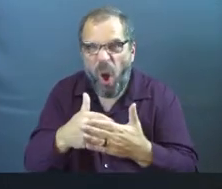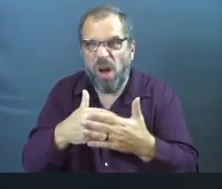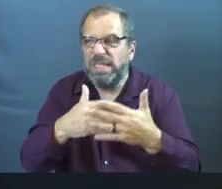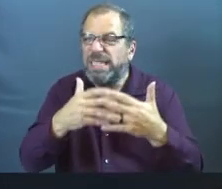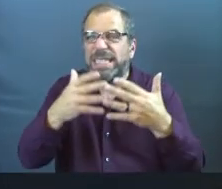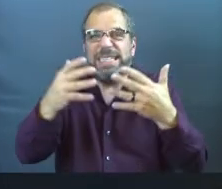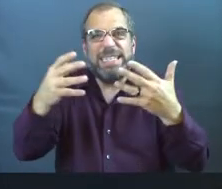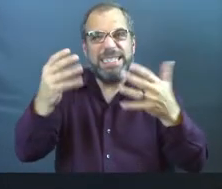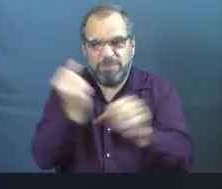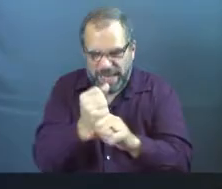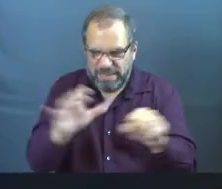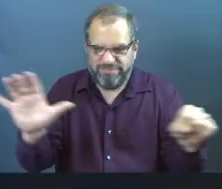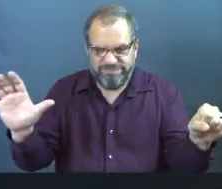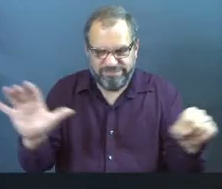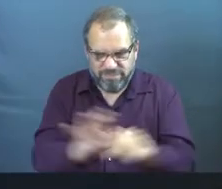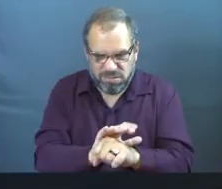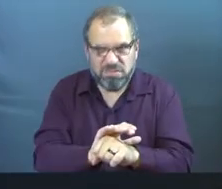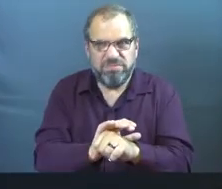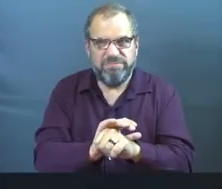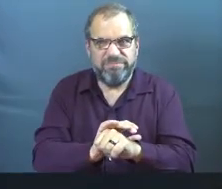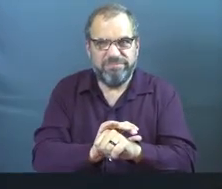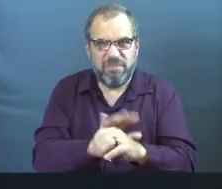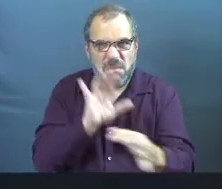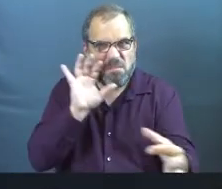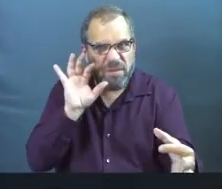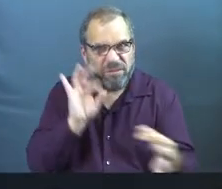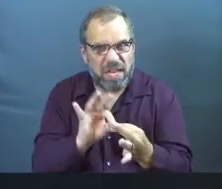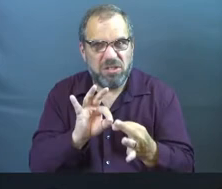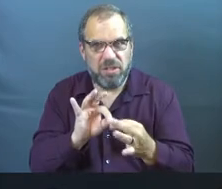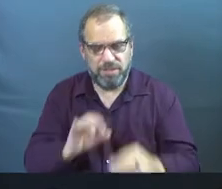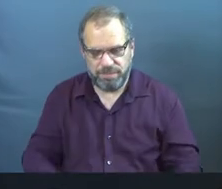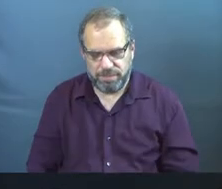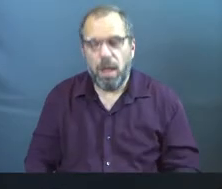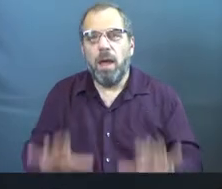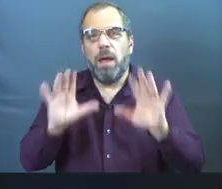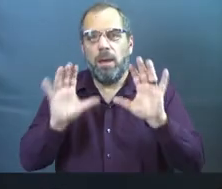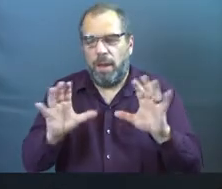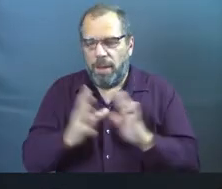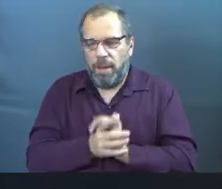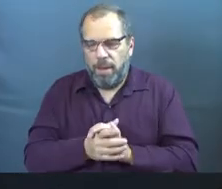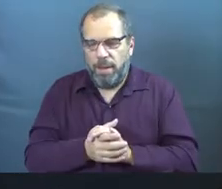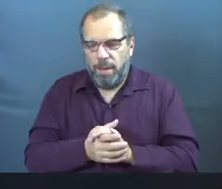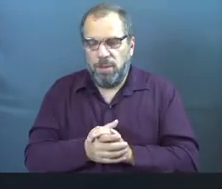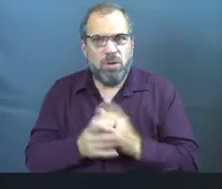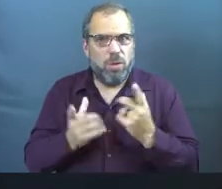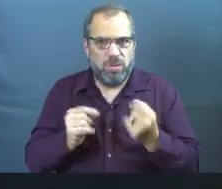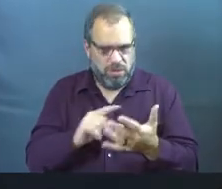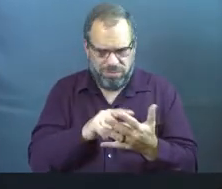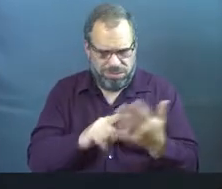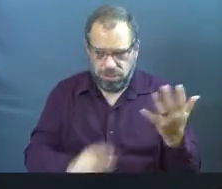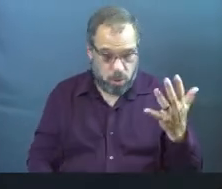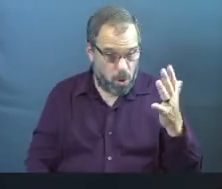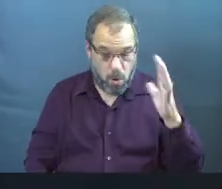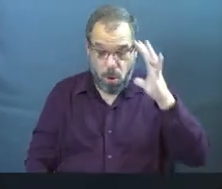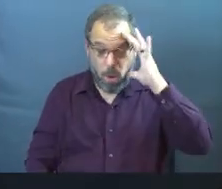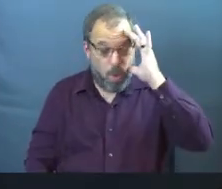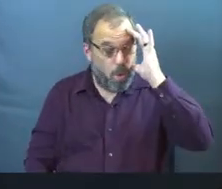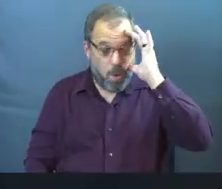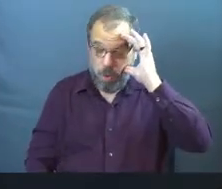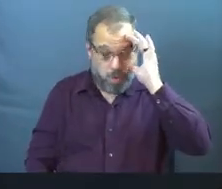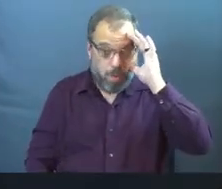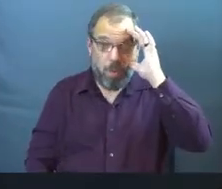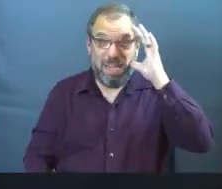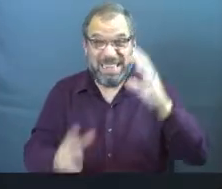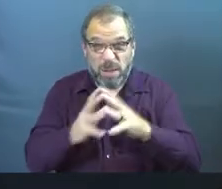to completion, perfection. All right. So what do we do with all this, okay? Because this is like, this is a